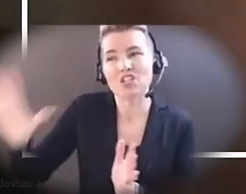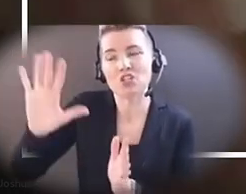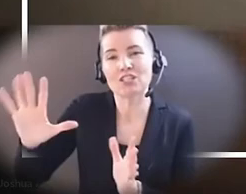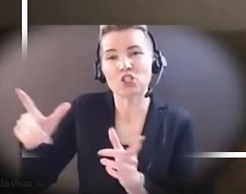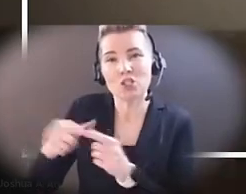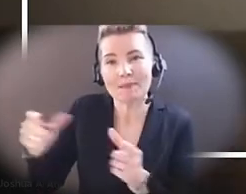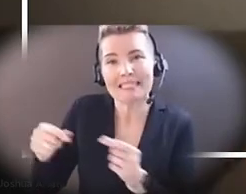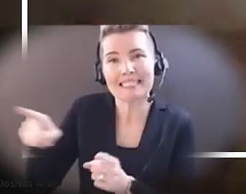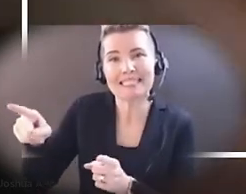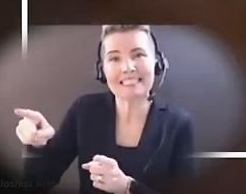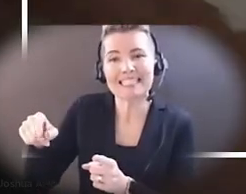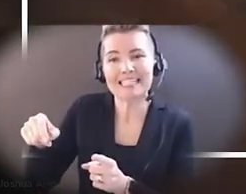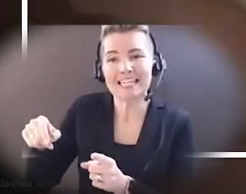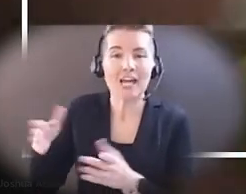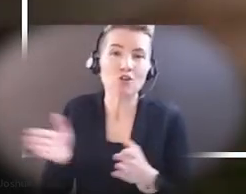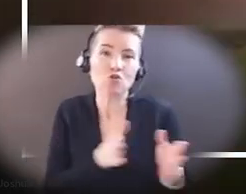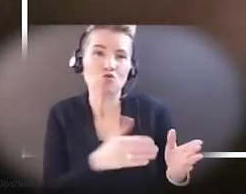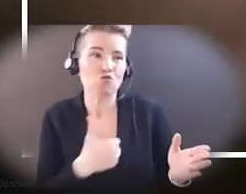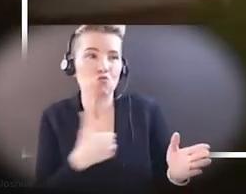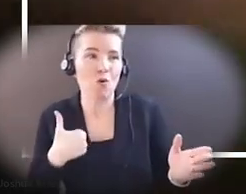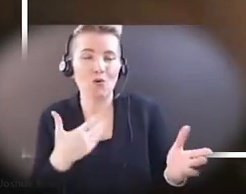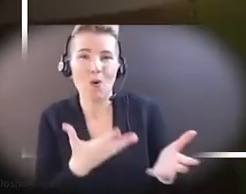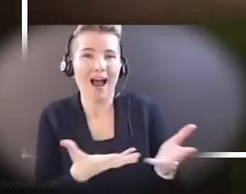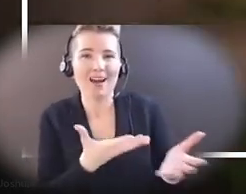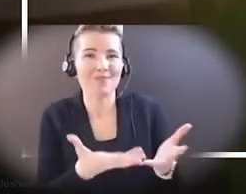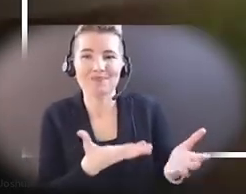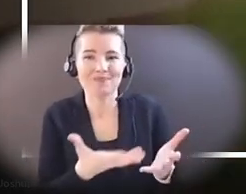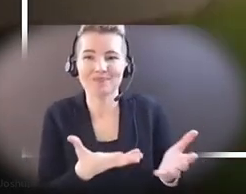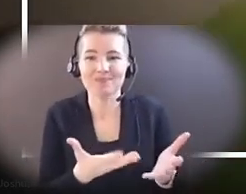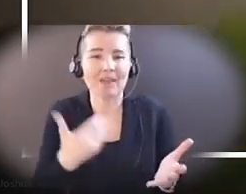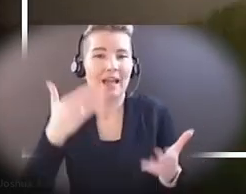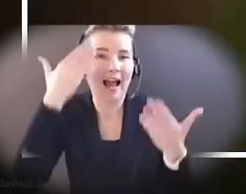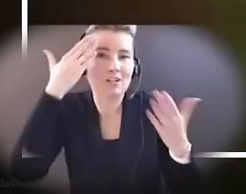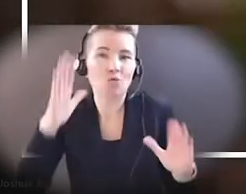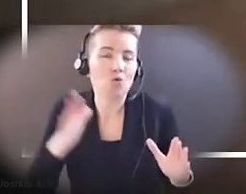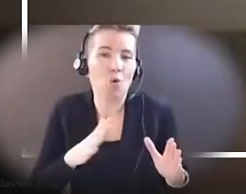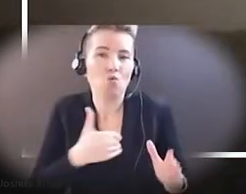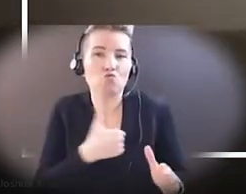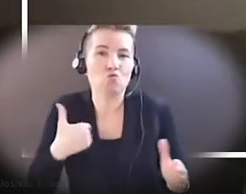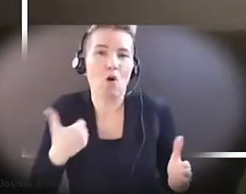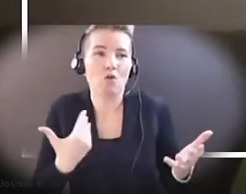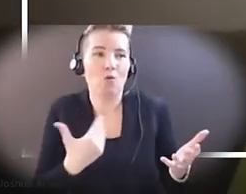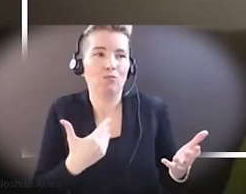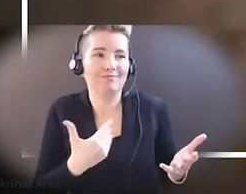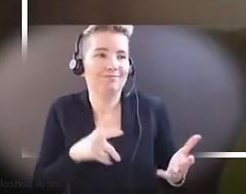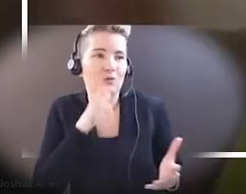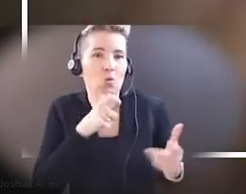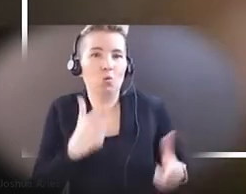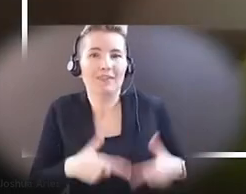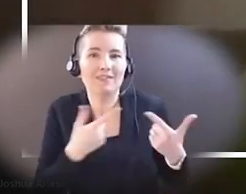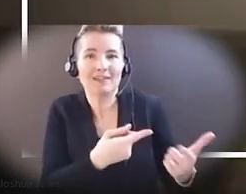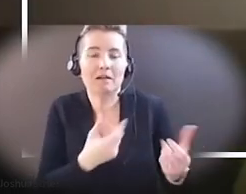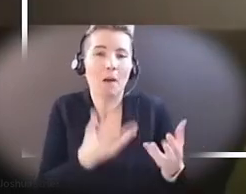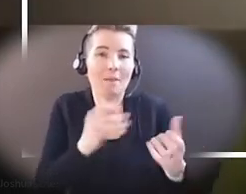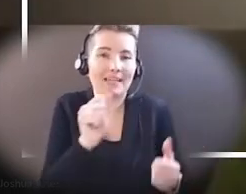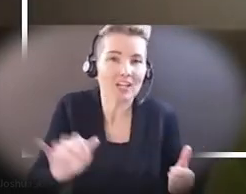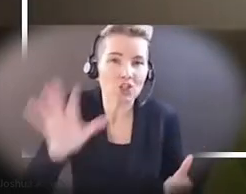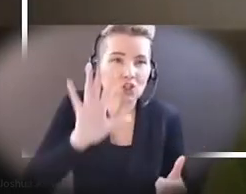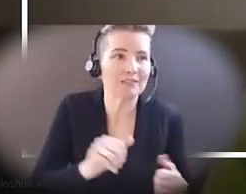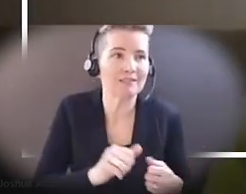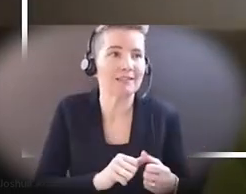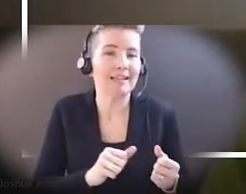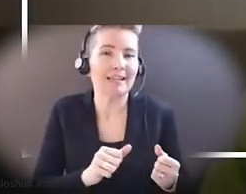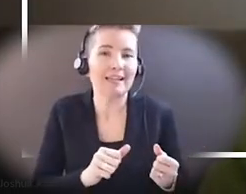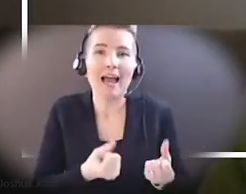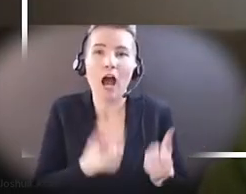than Toronto. I'm not too familiar with the makeup of Toronto with how many people, like what kind of how many Asians and how many different